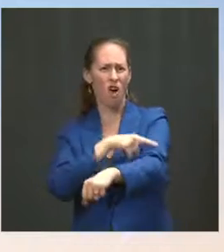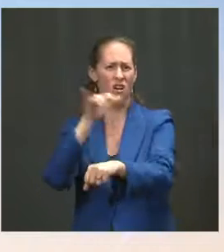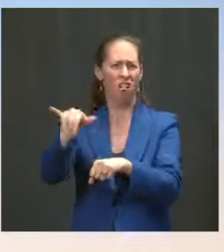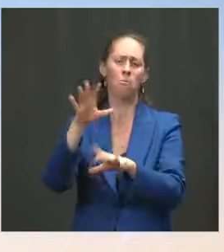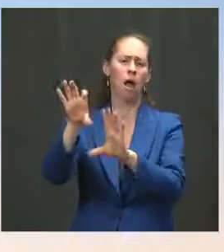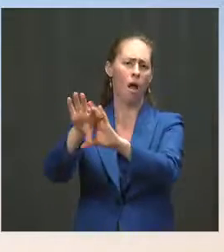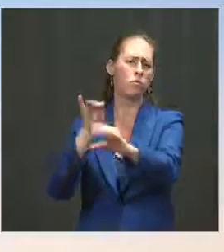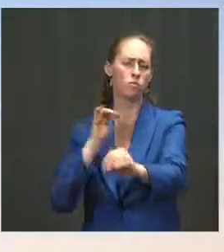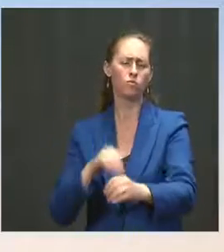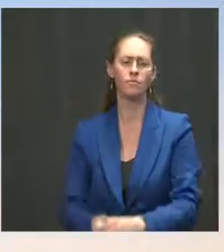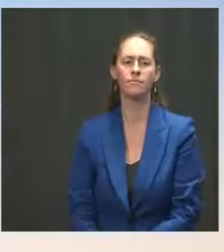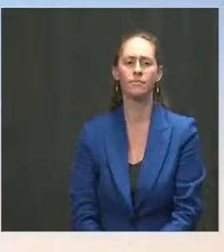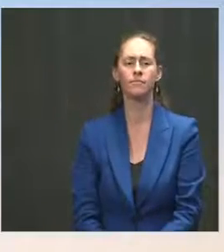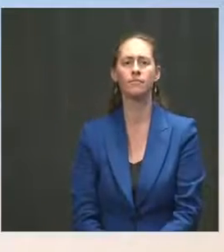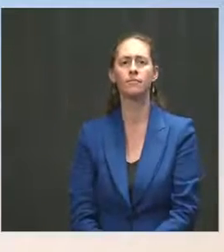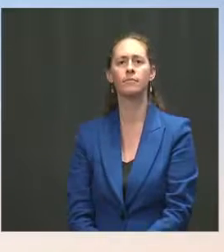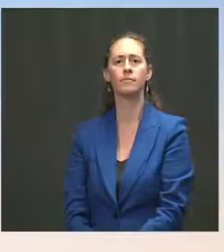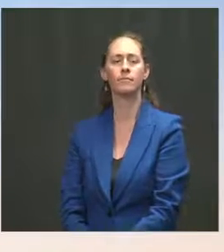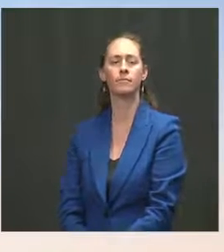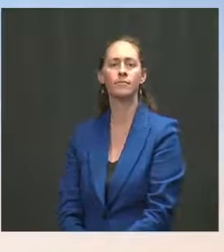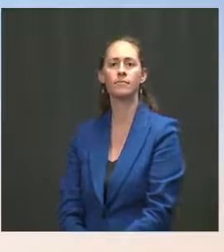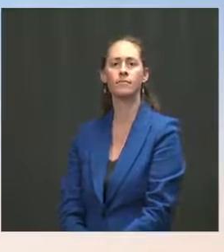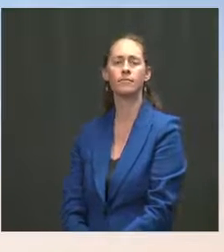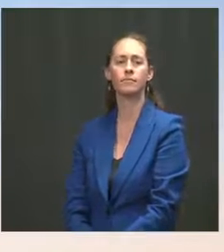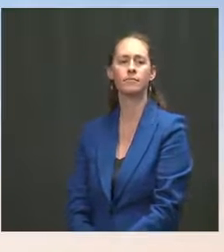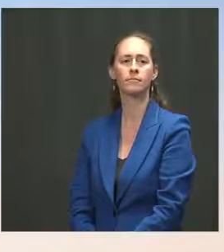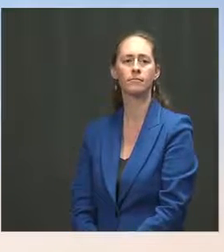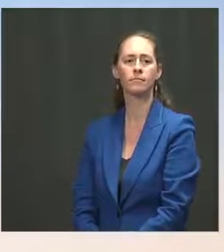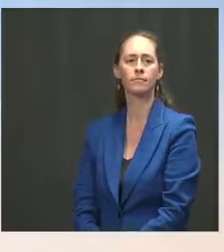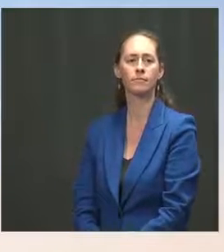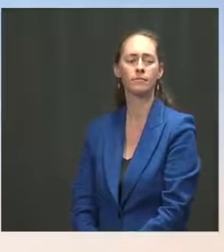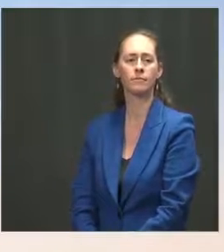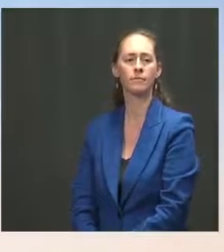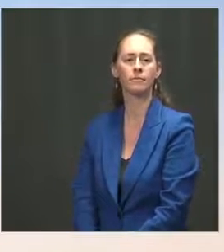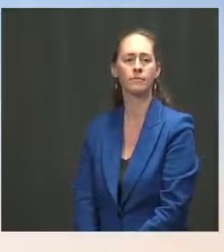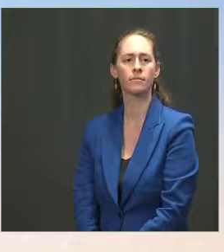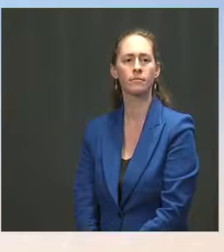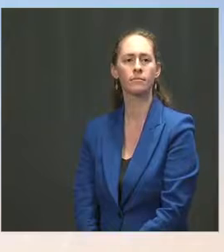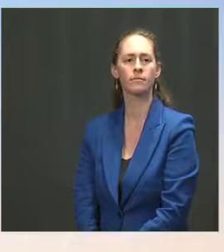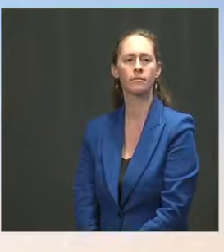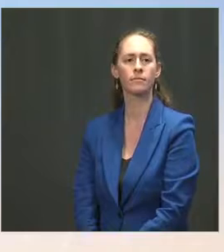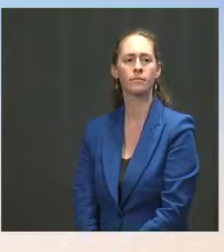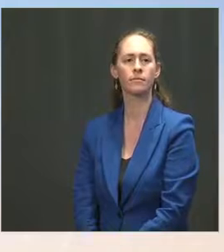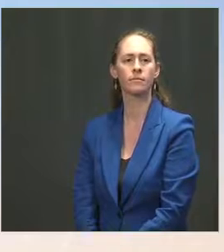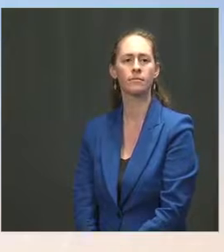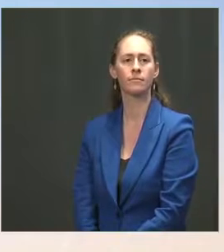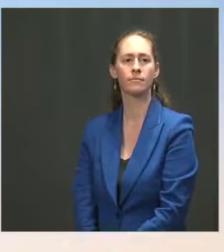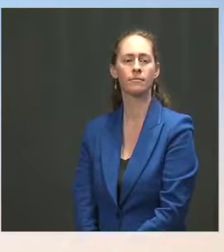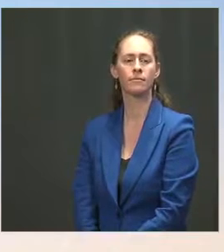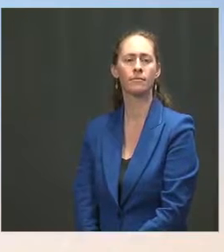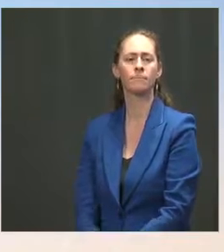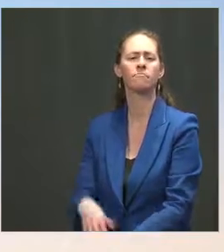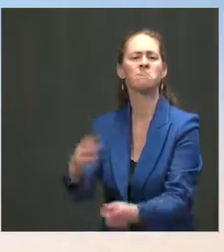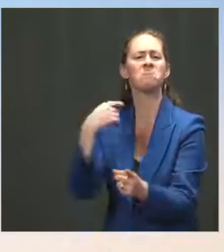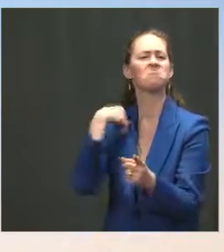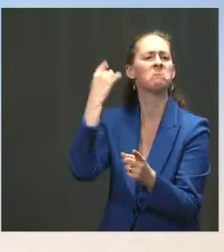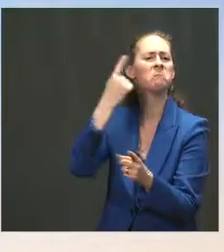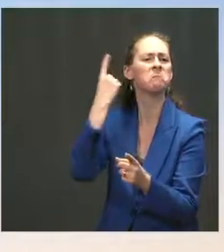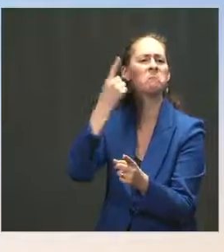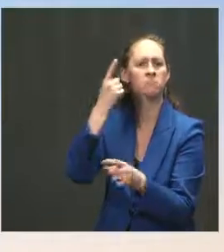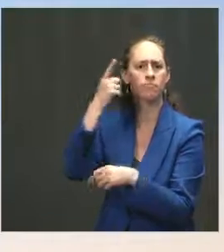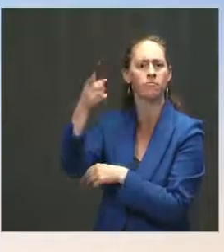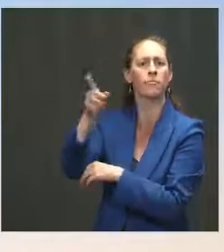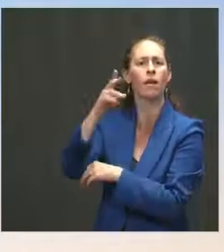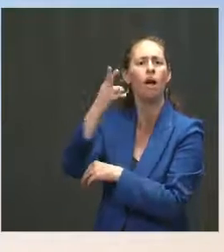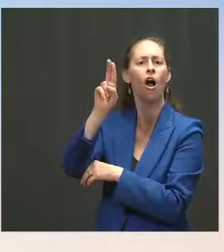who has been tasked with ensuring the buyers of Hunter Biden's artwork remain anonymous. He said that Hunter will be